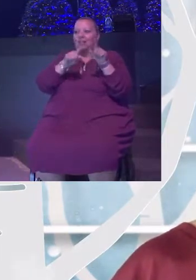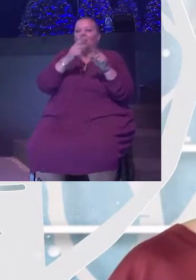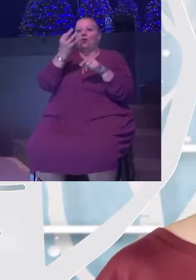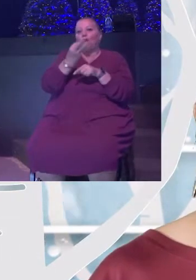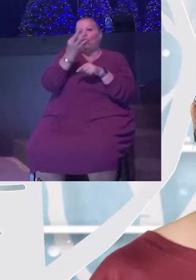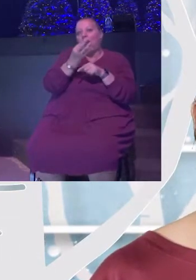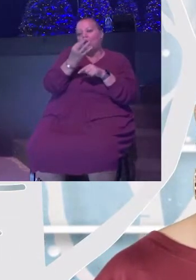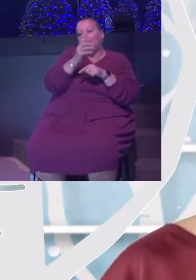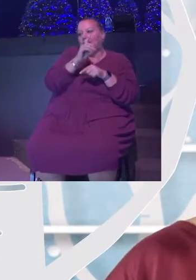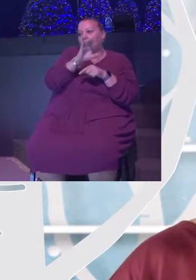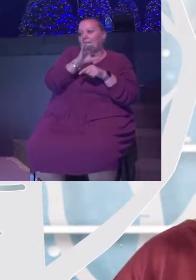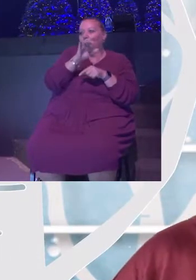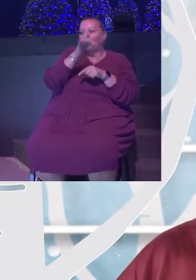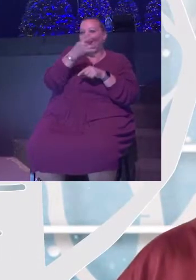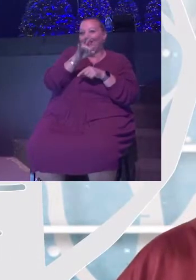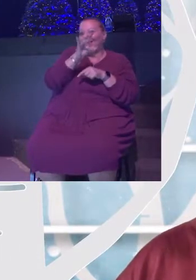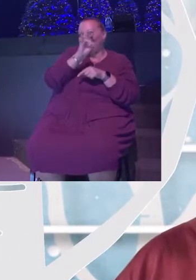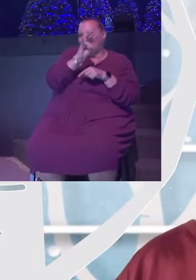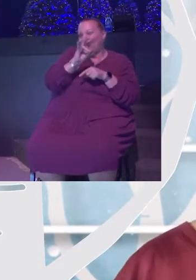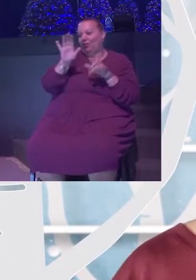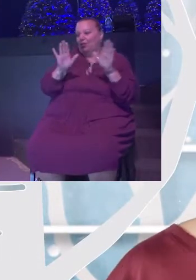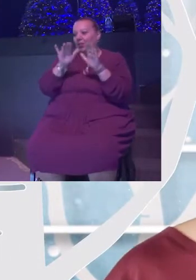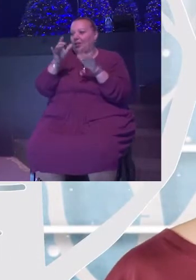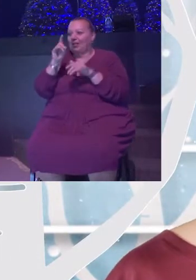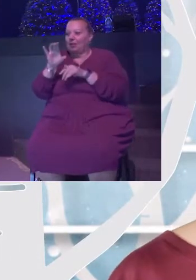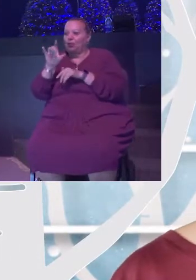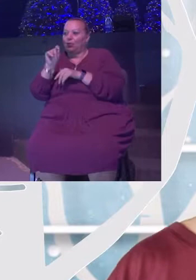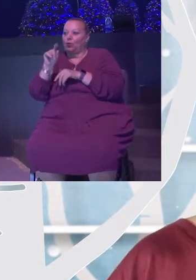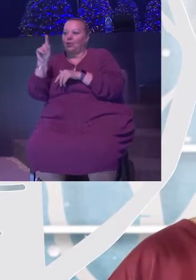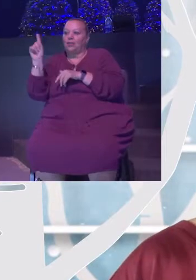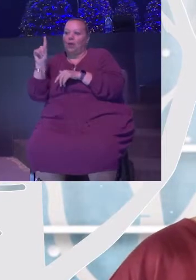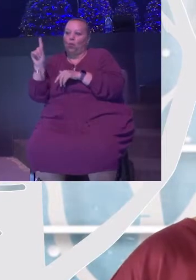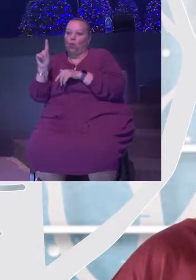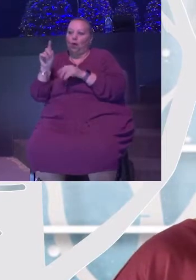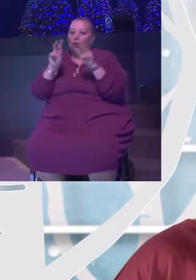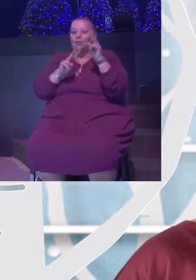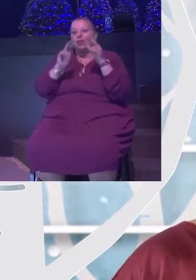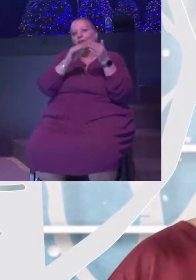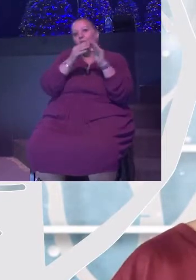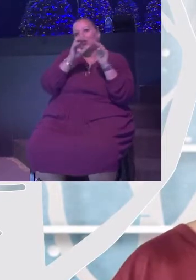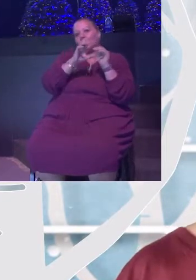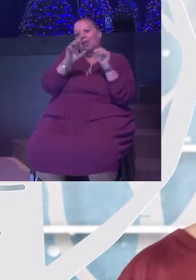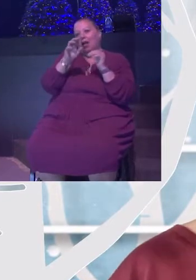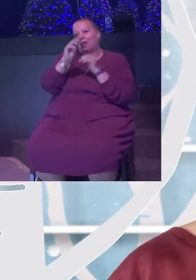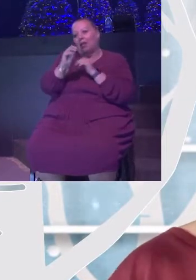December 18th at 7 p.m. or Sunday, December 20th at 1 p.m. Visit